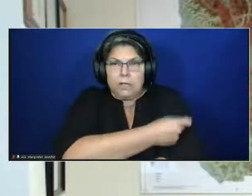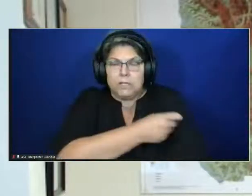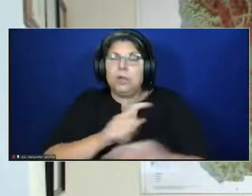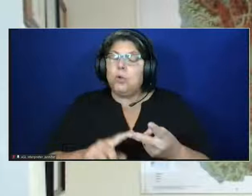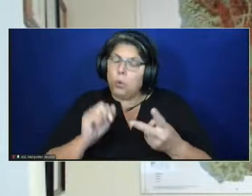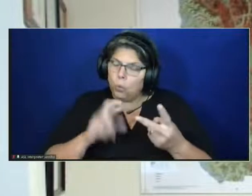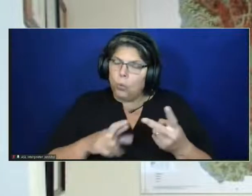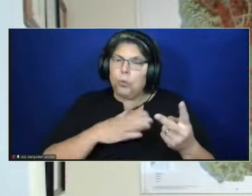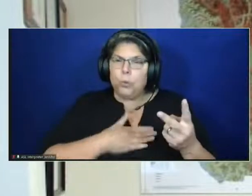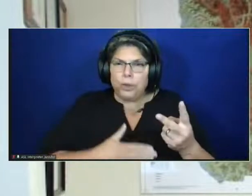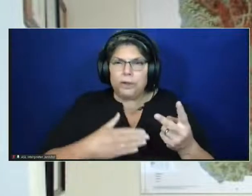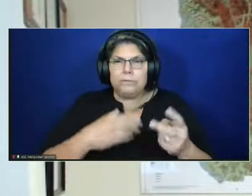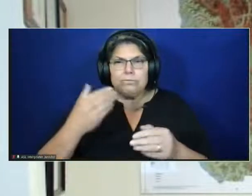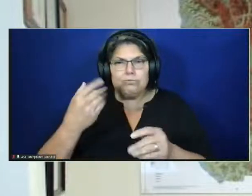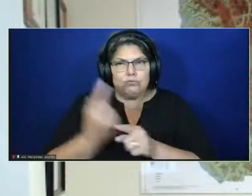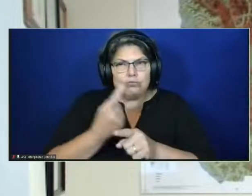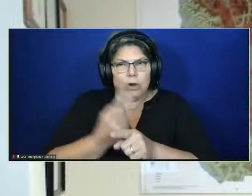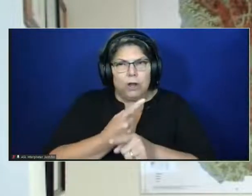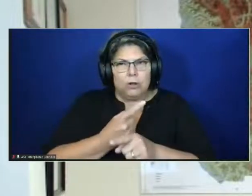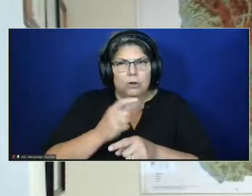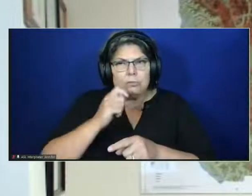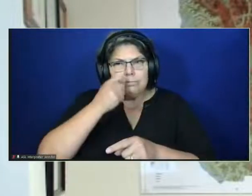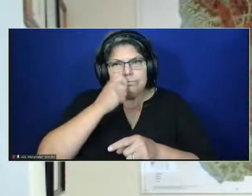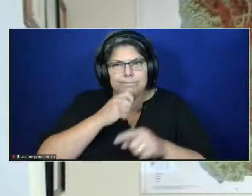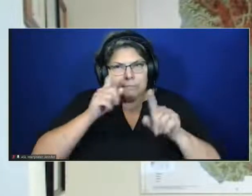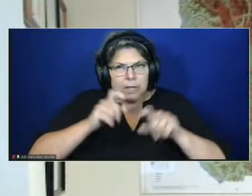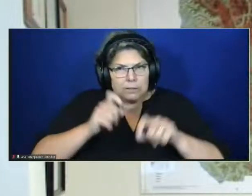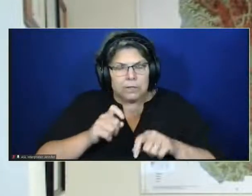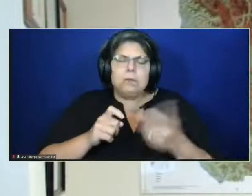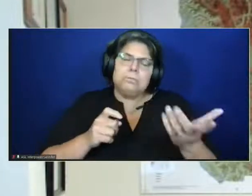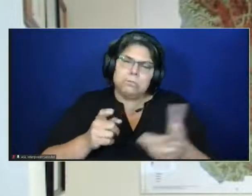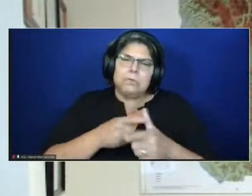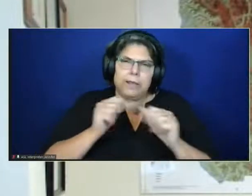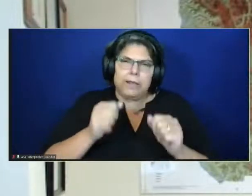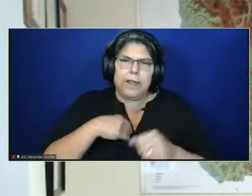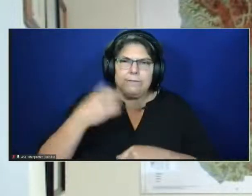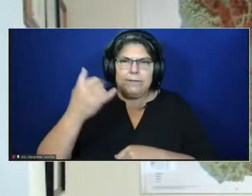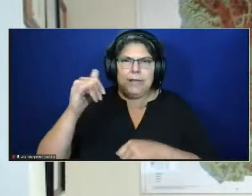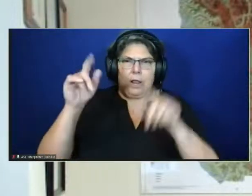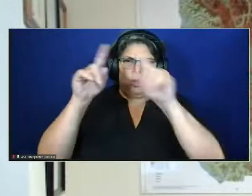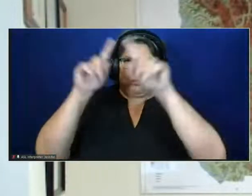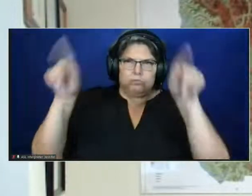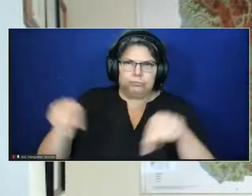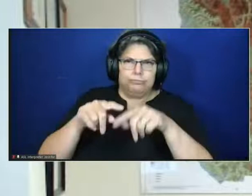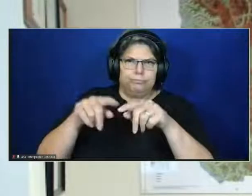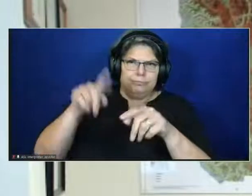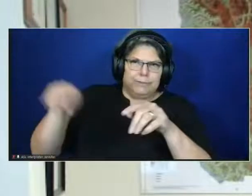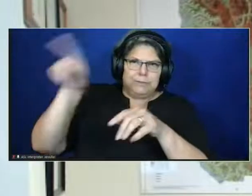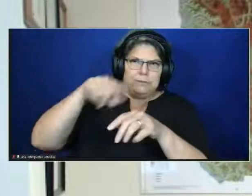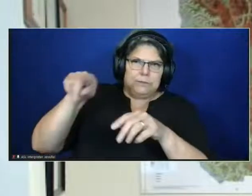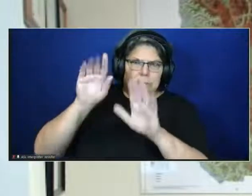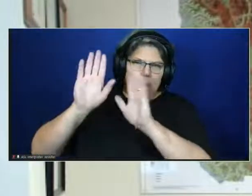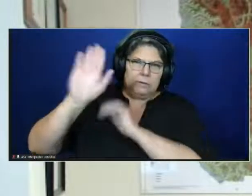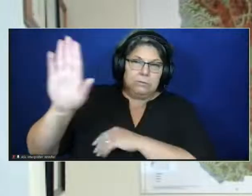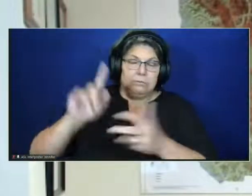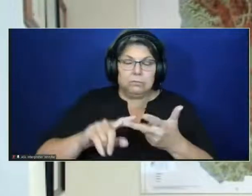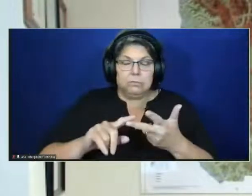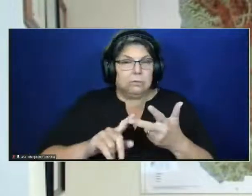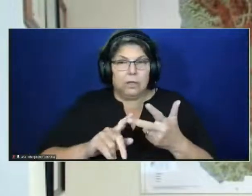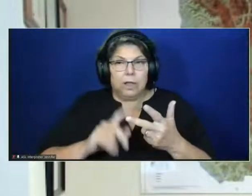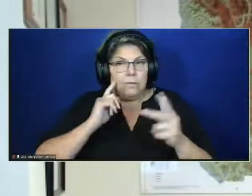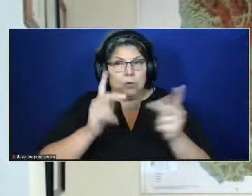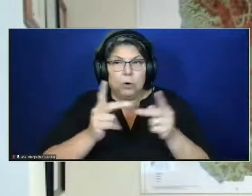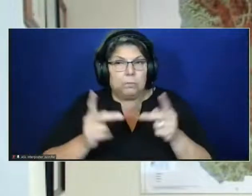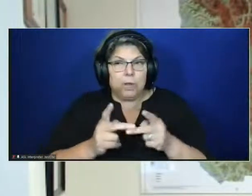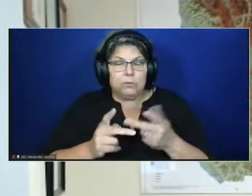regular testing, they would hang up a yellow sign. And for those who are not complying with either of those recommendations, they would